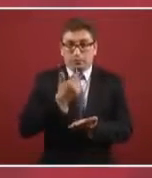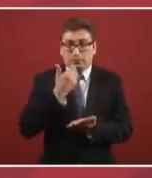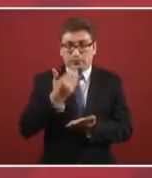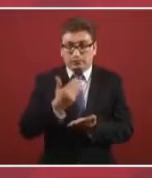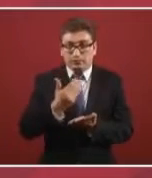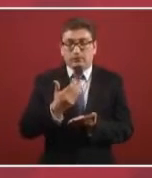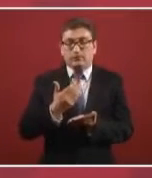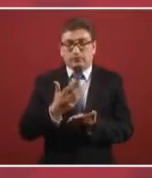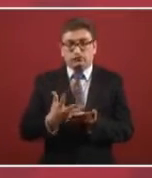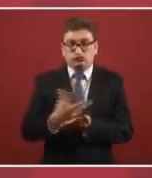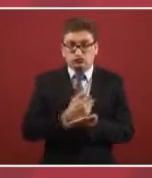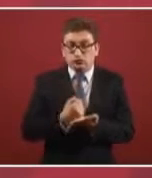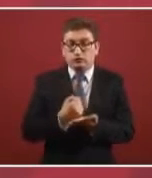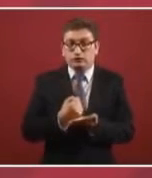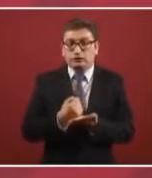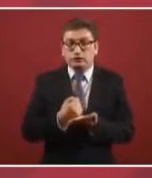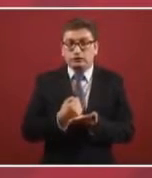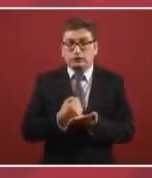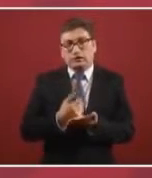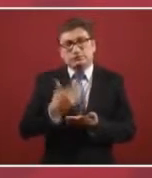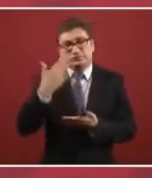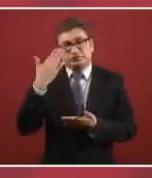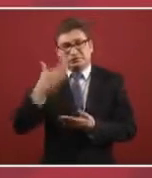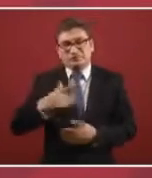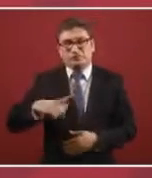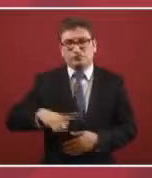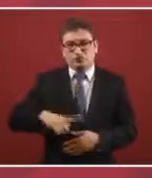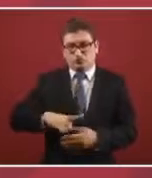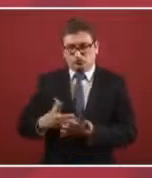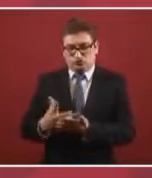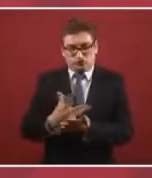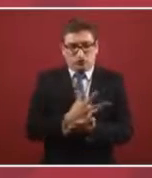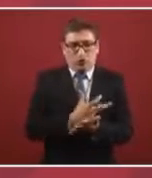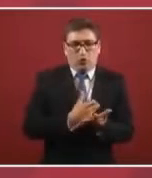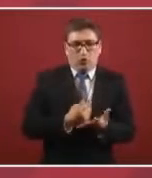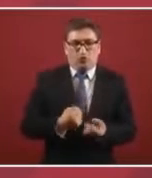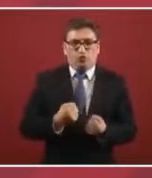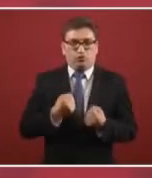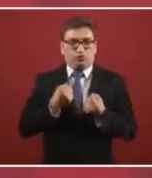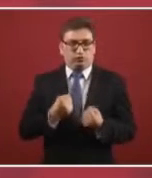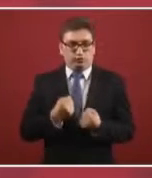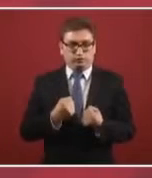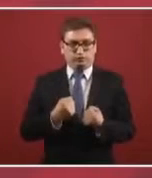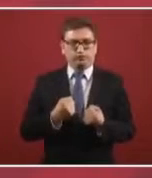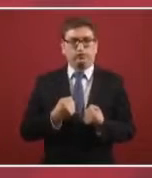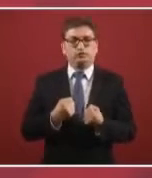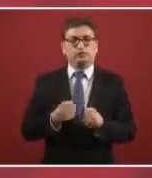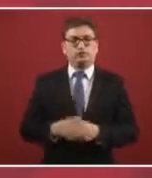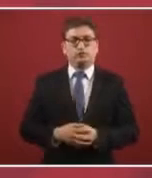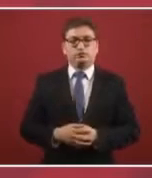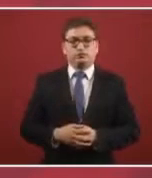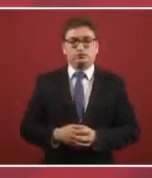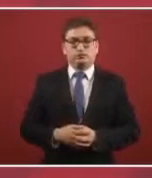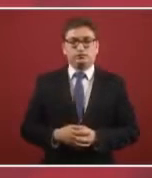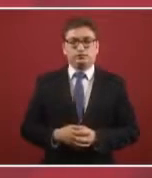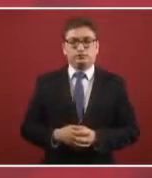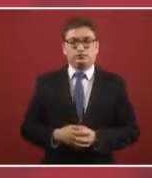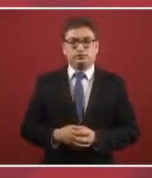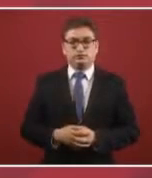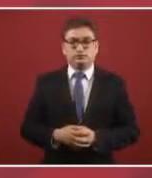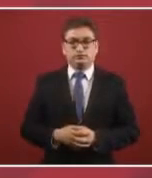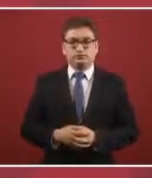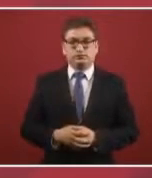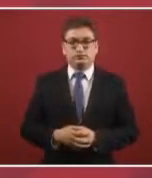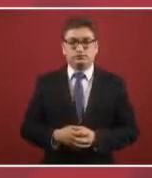defrauding, la hacienda pública in se Hacienda fortalece will become y strengthened, no